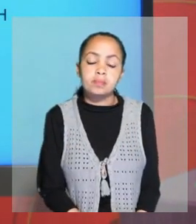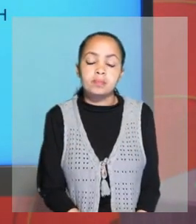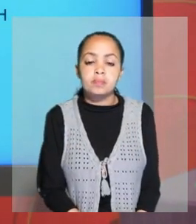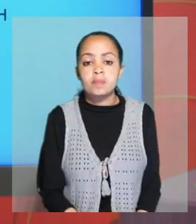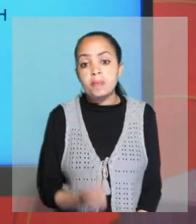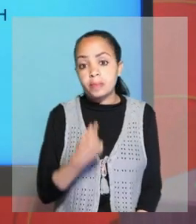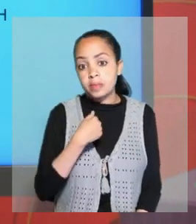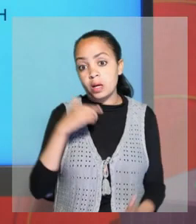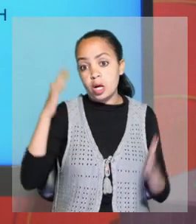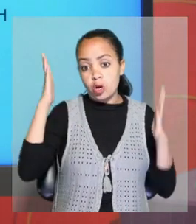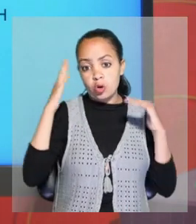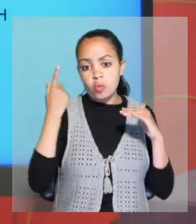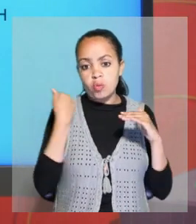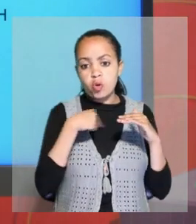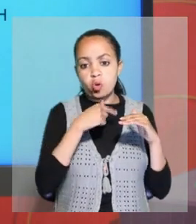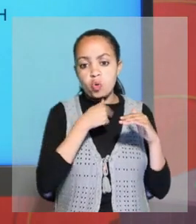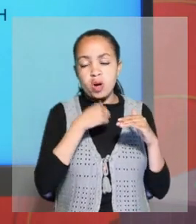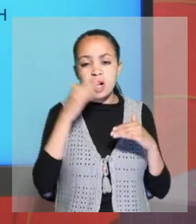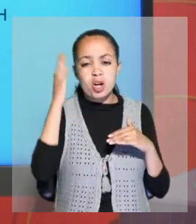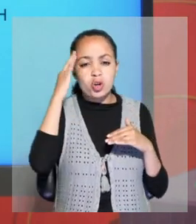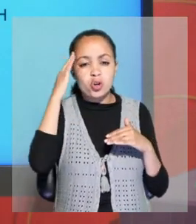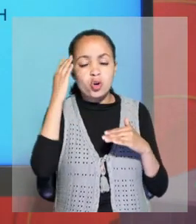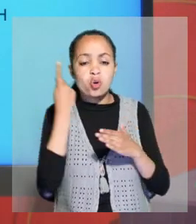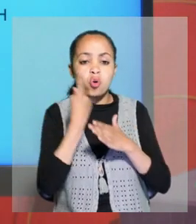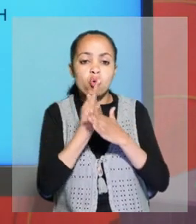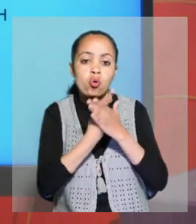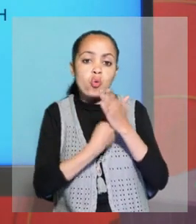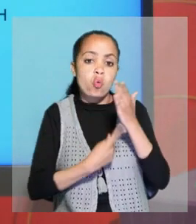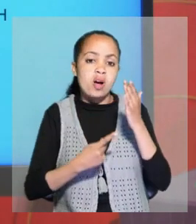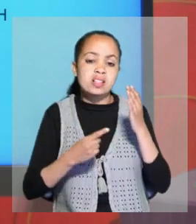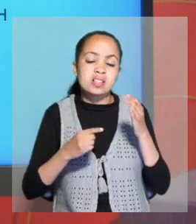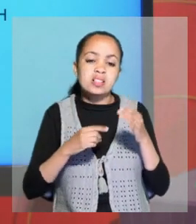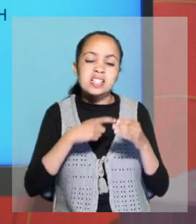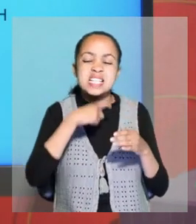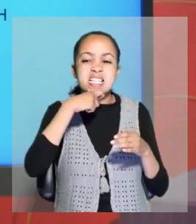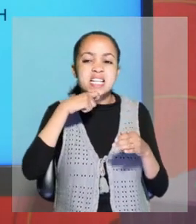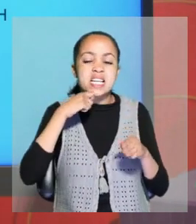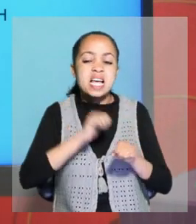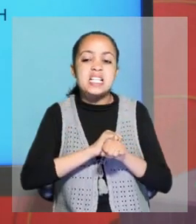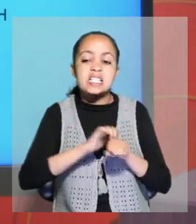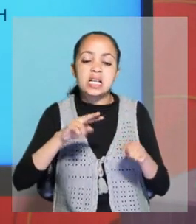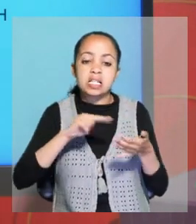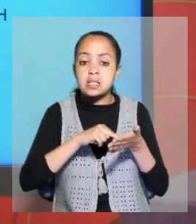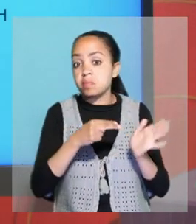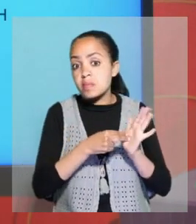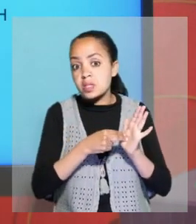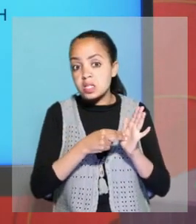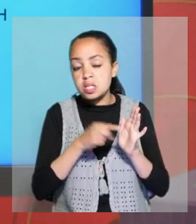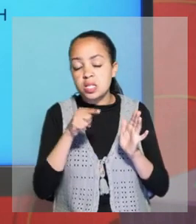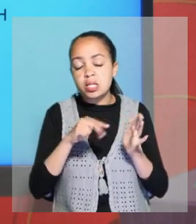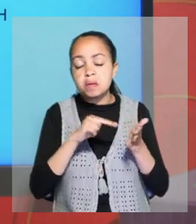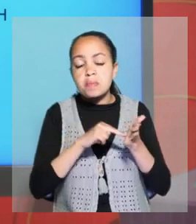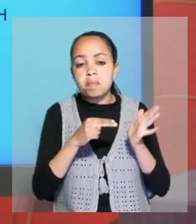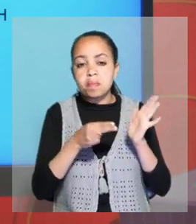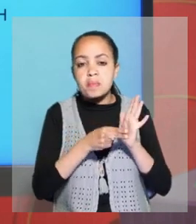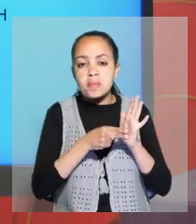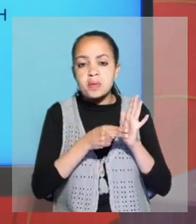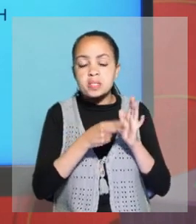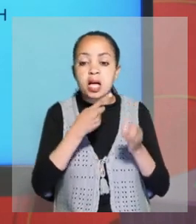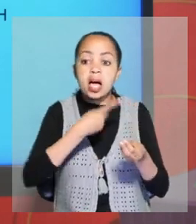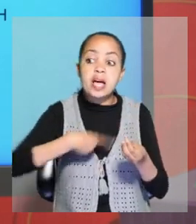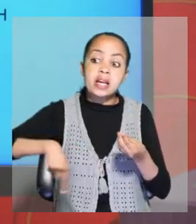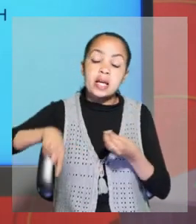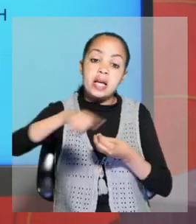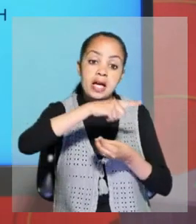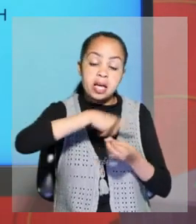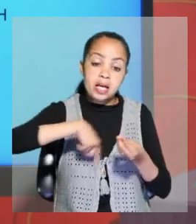I hope we are familiar what by Miss desert to mean. It is a condition or an area